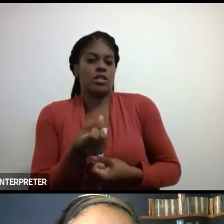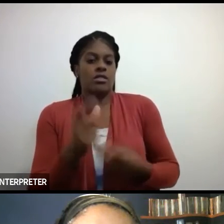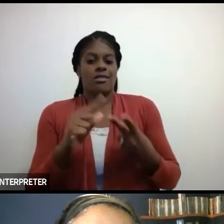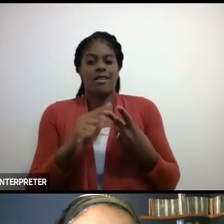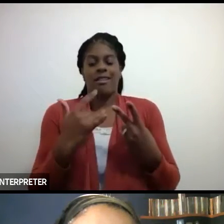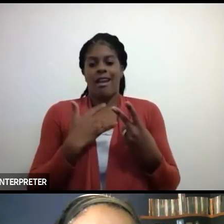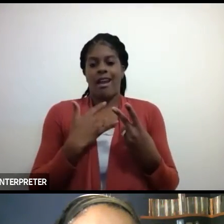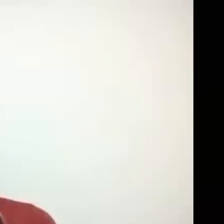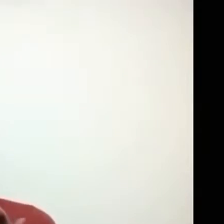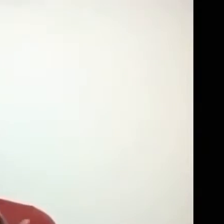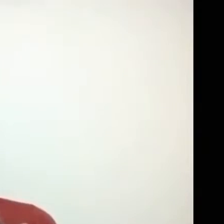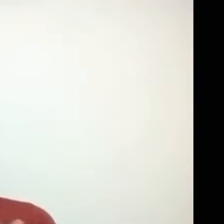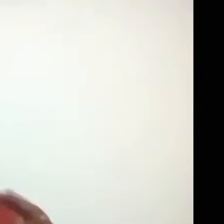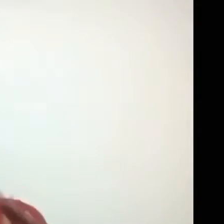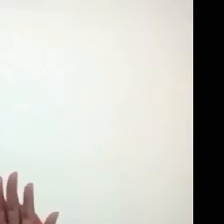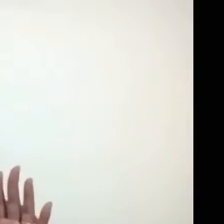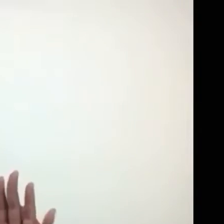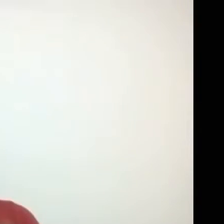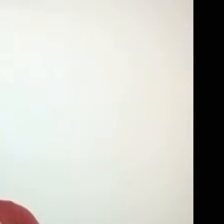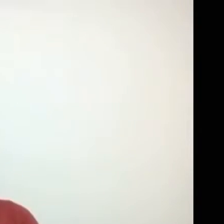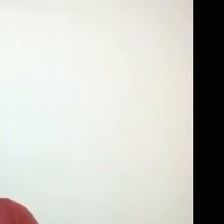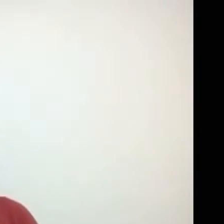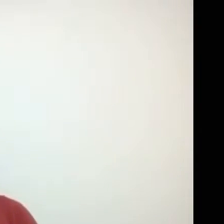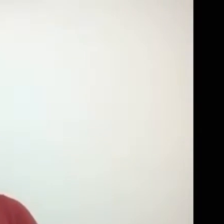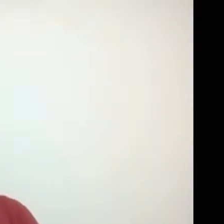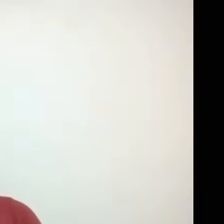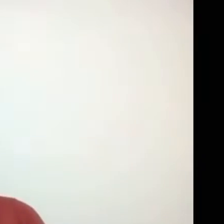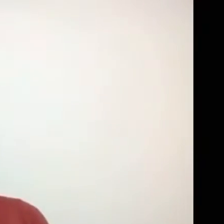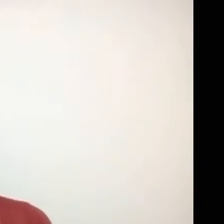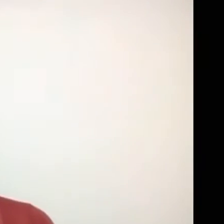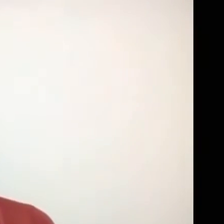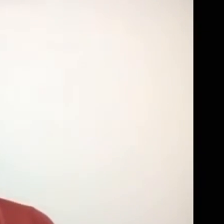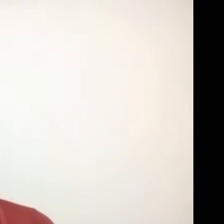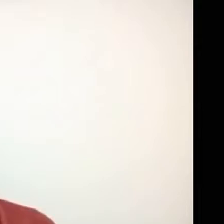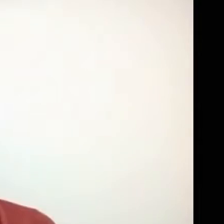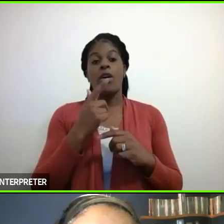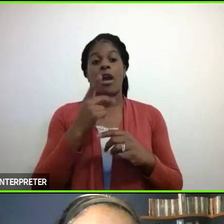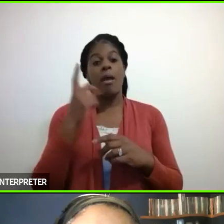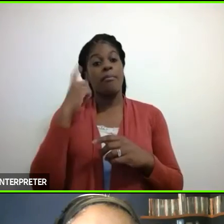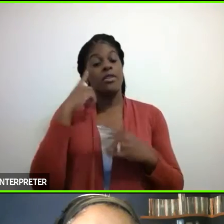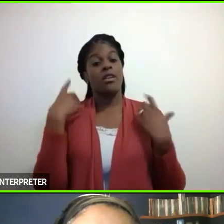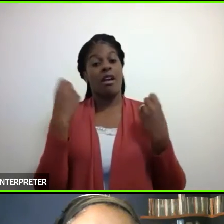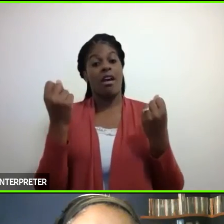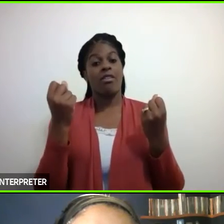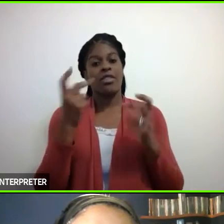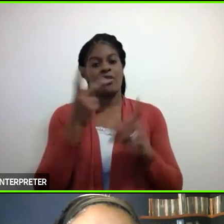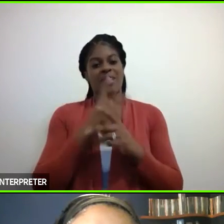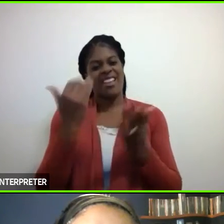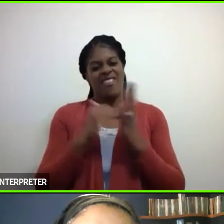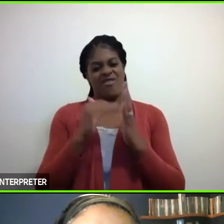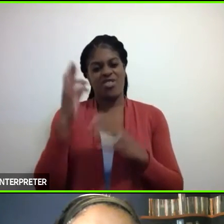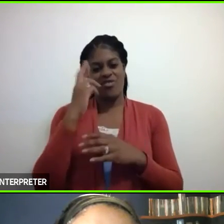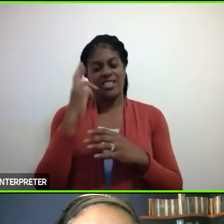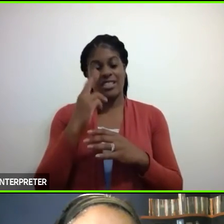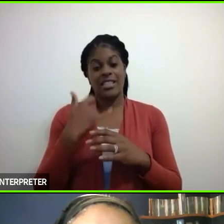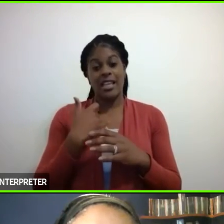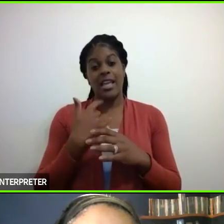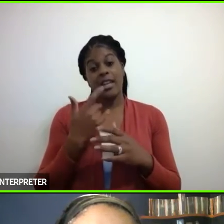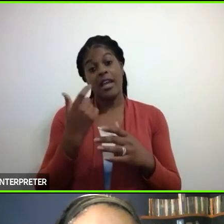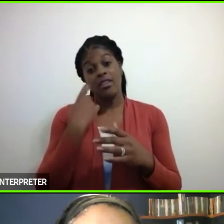of skepticism with engaging in mental health treatment. And again, for those reasons that I just